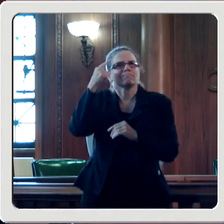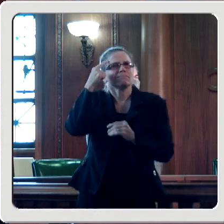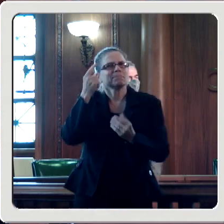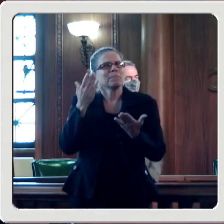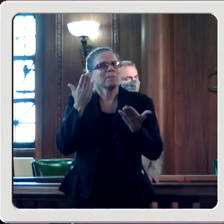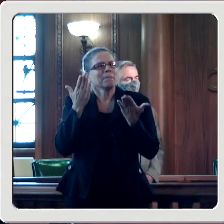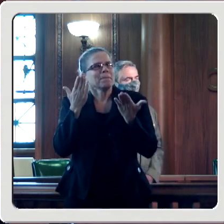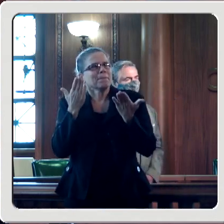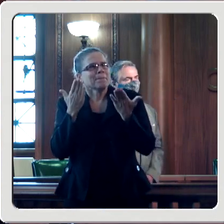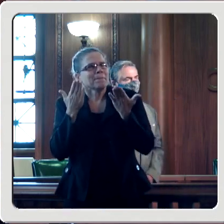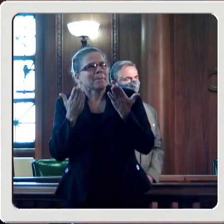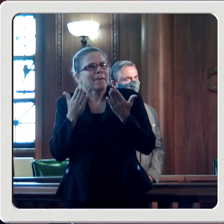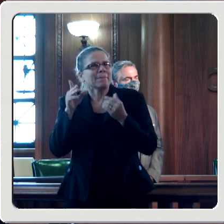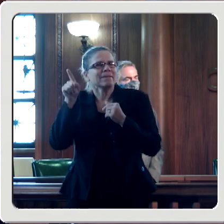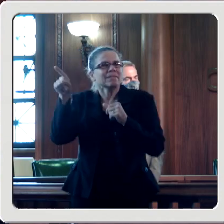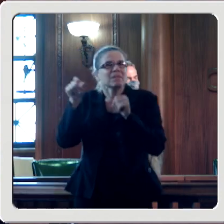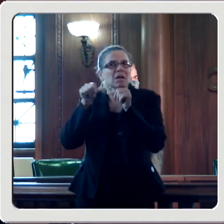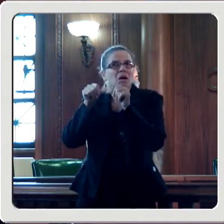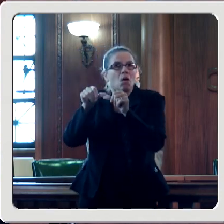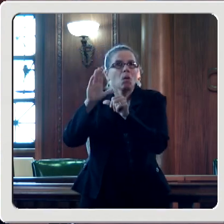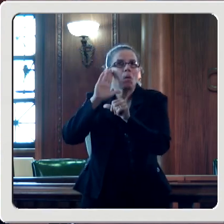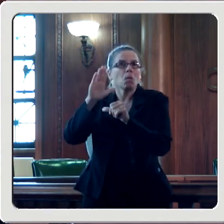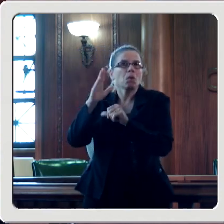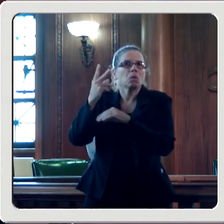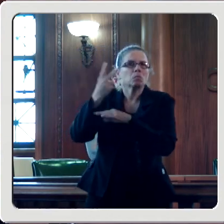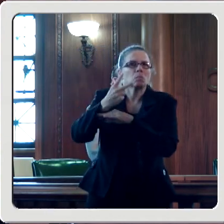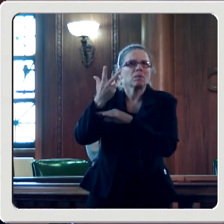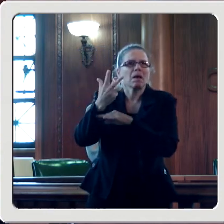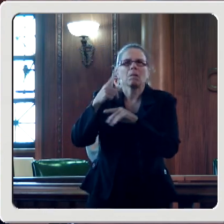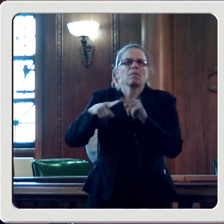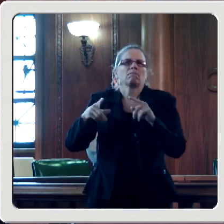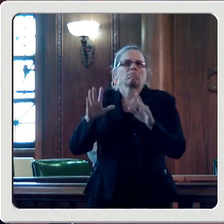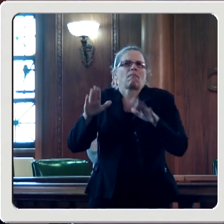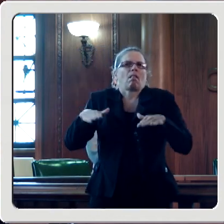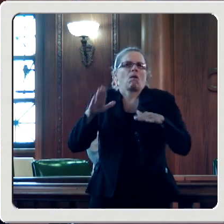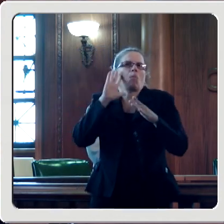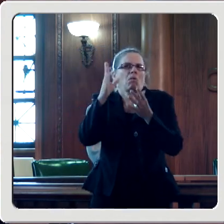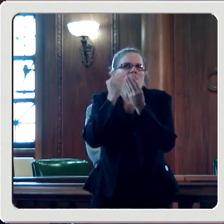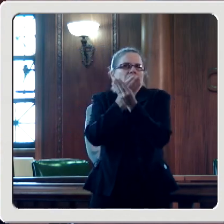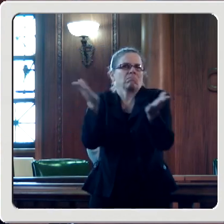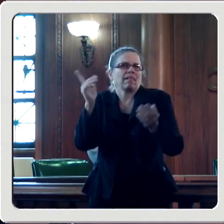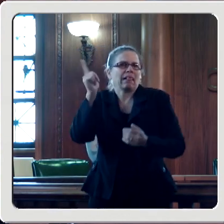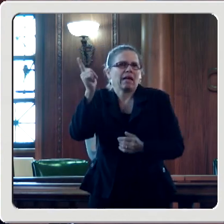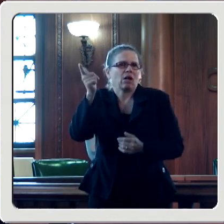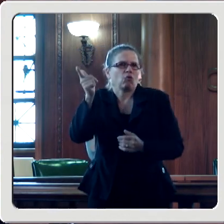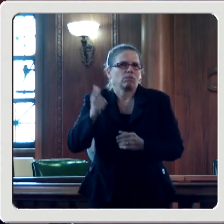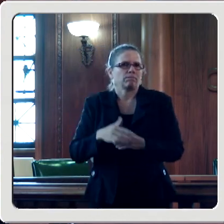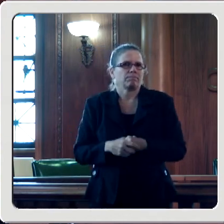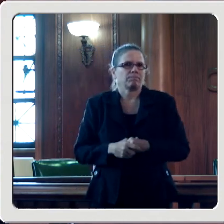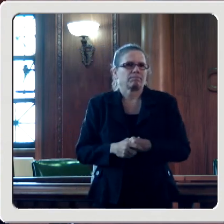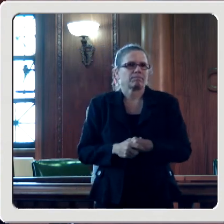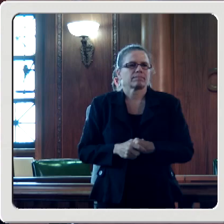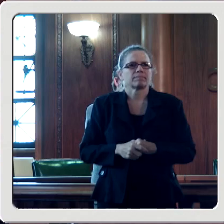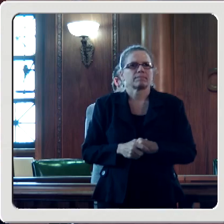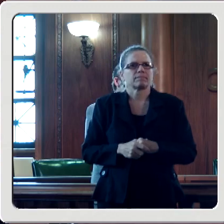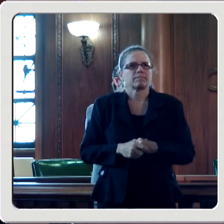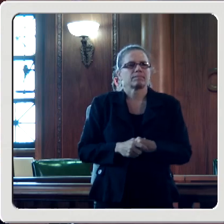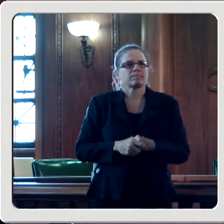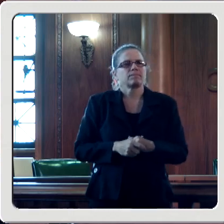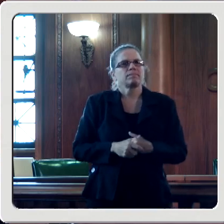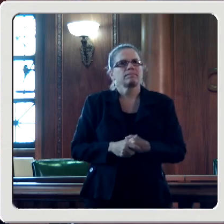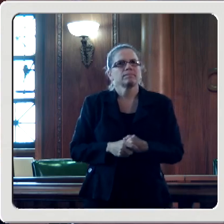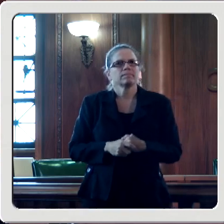than 1 day. That information will be forthcoming. Right now, the city